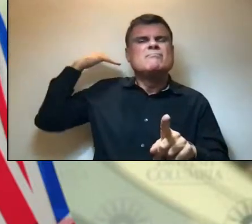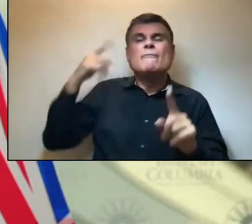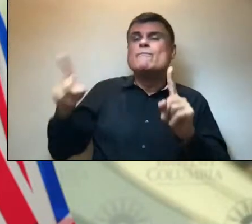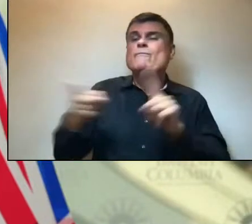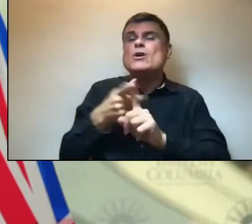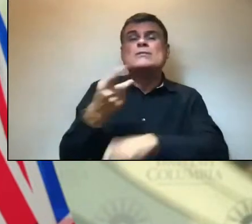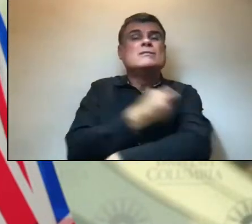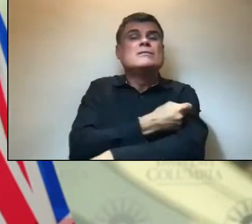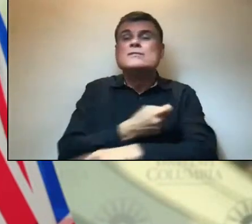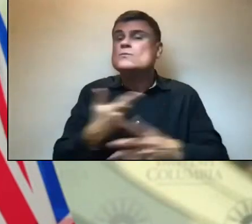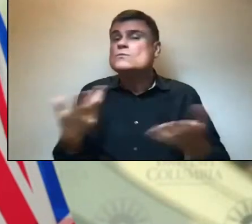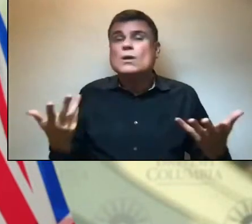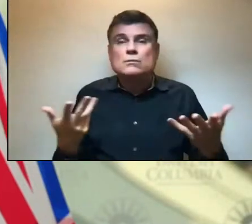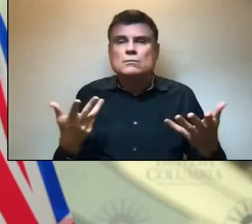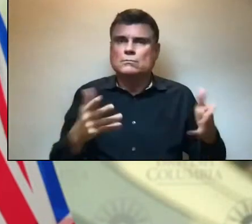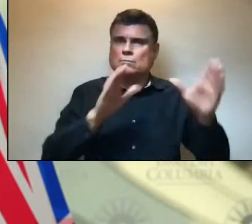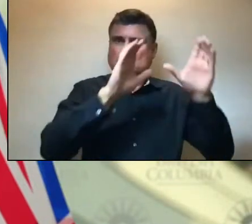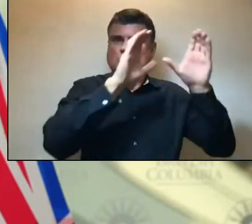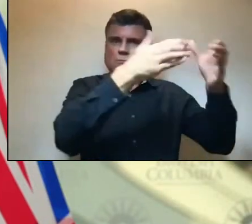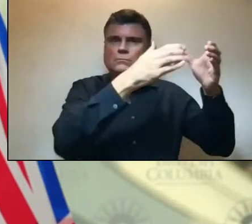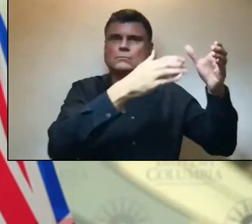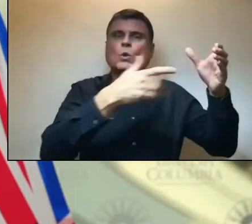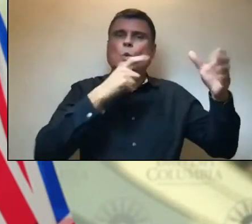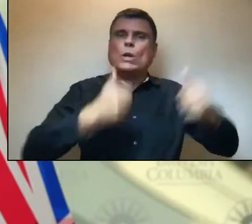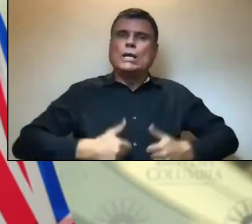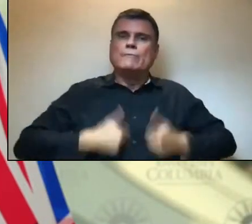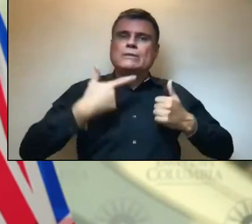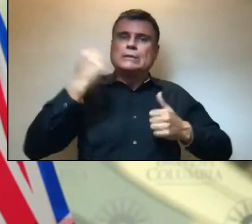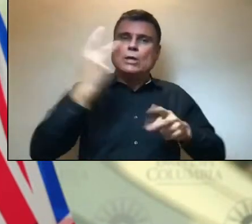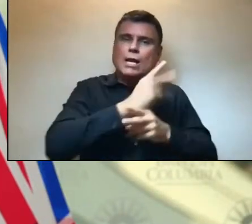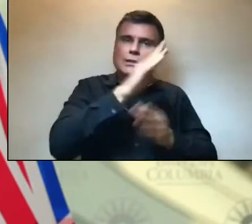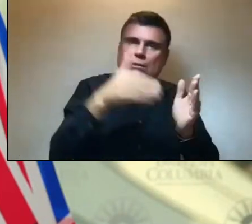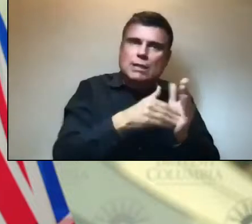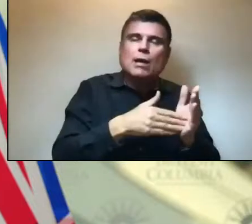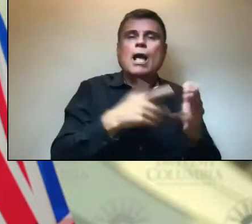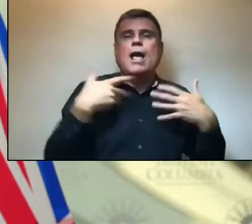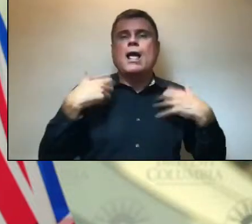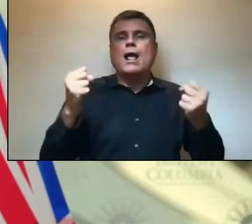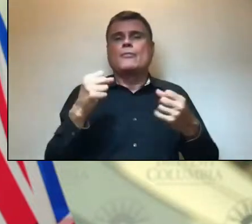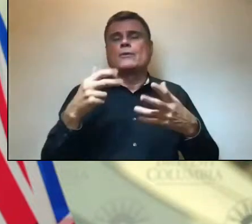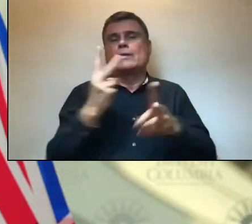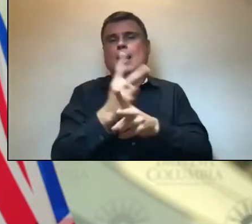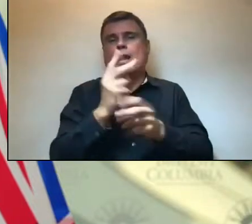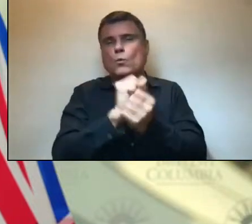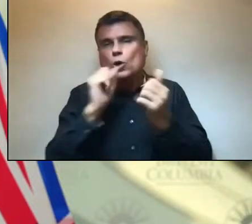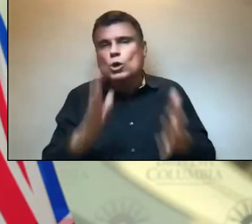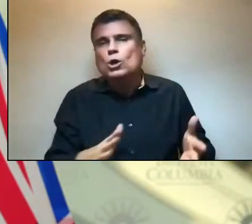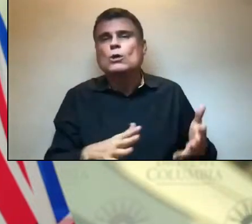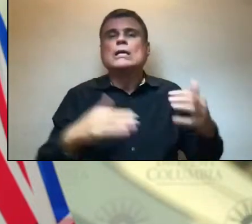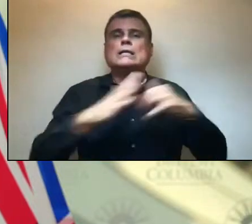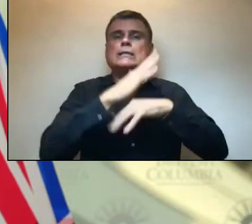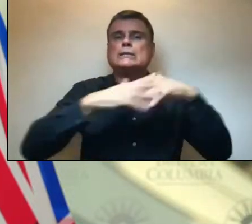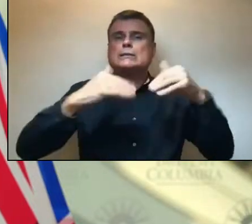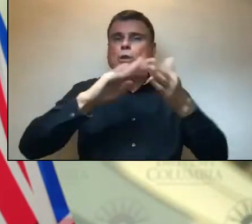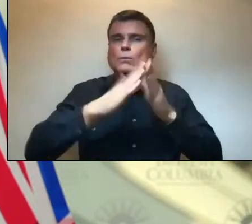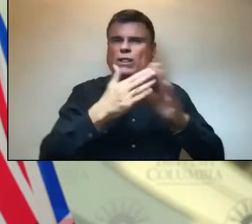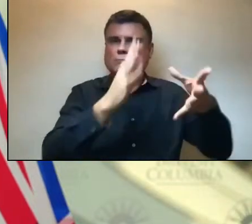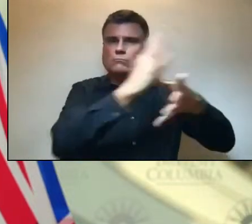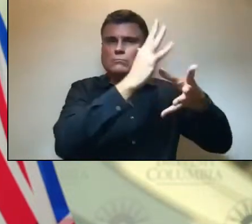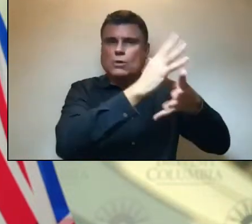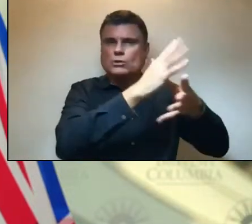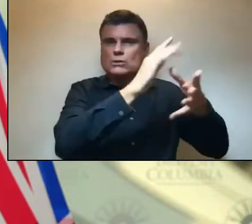and second doses, which are long-term care and healthcare workers and Indigenous communities and our elders